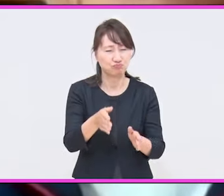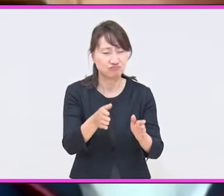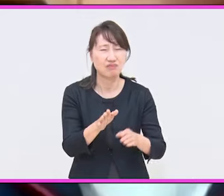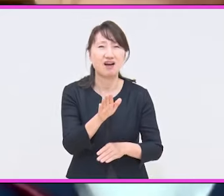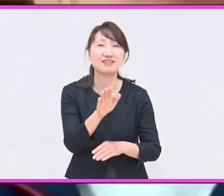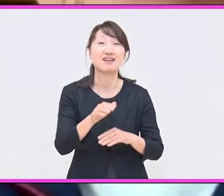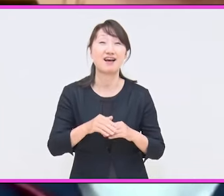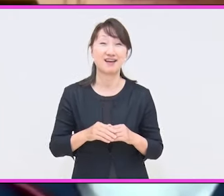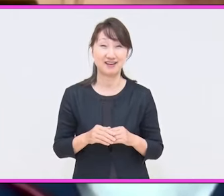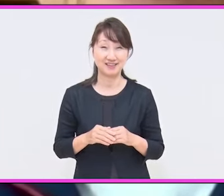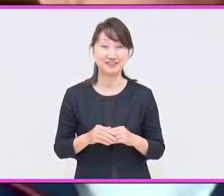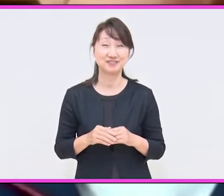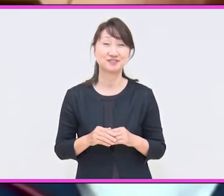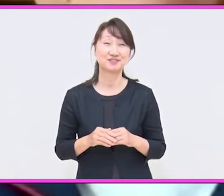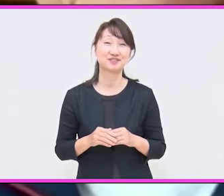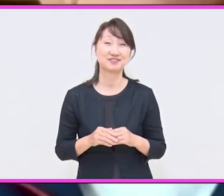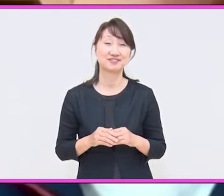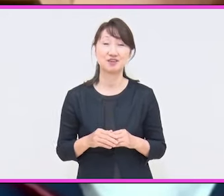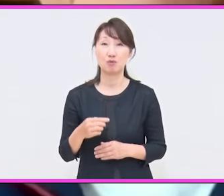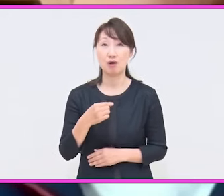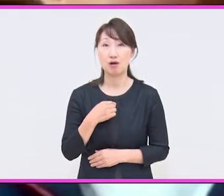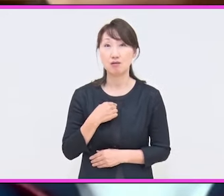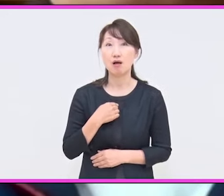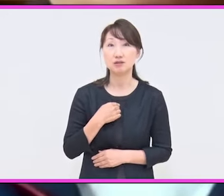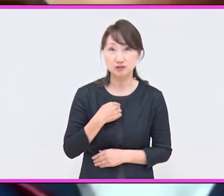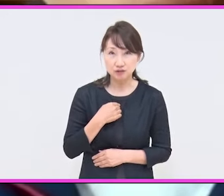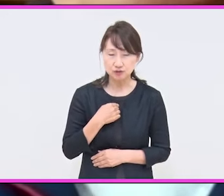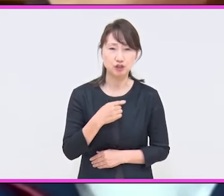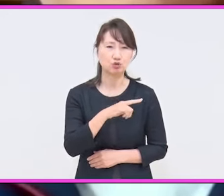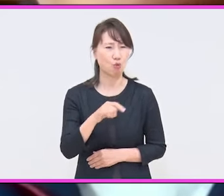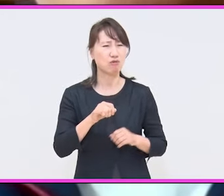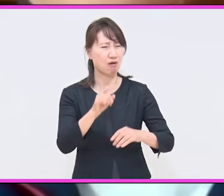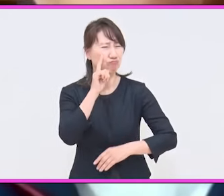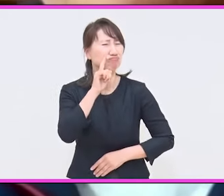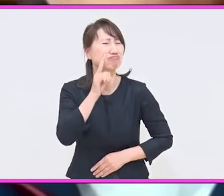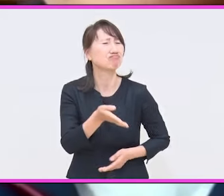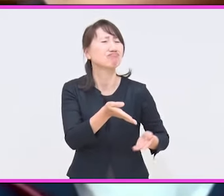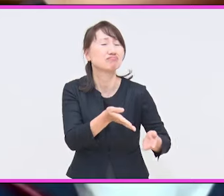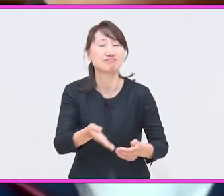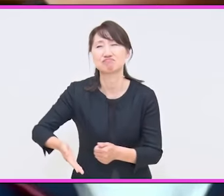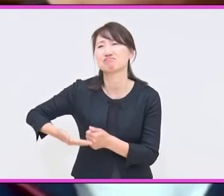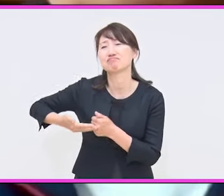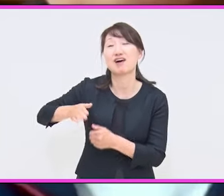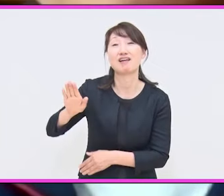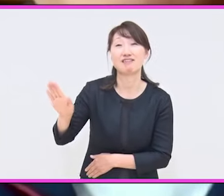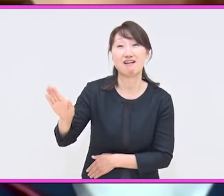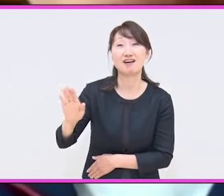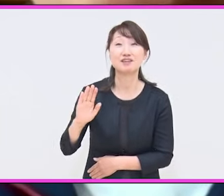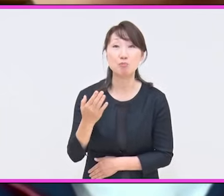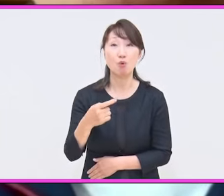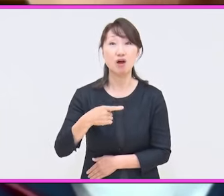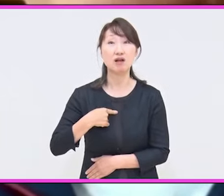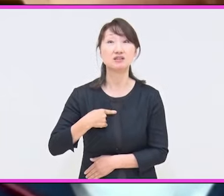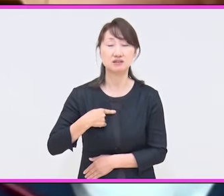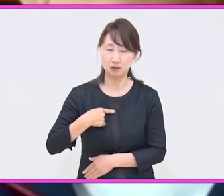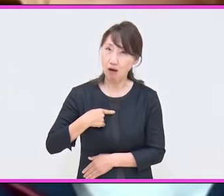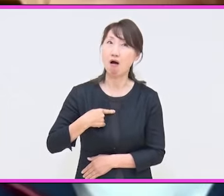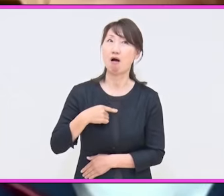a normal person and encouraged me to do things. But Stoke Mandeville truly made me